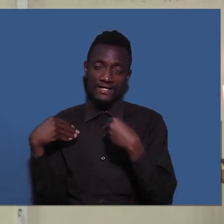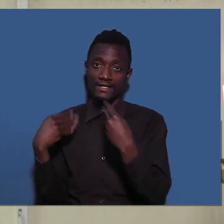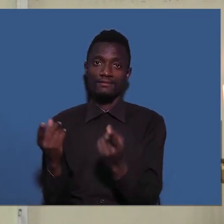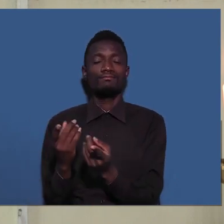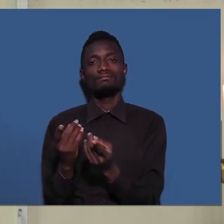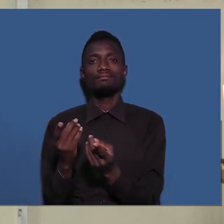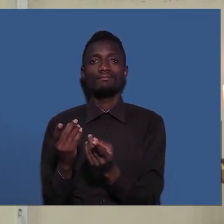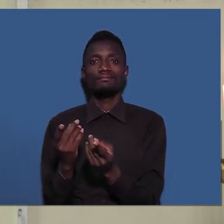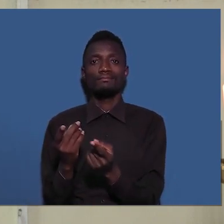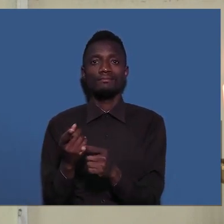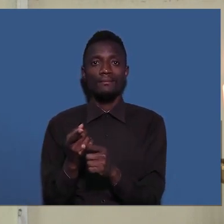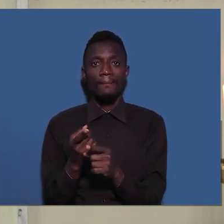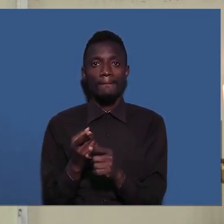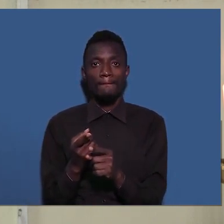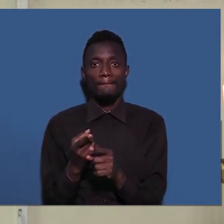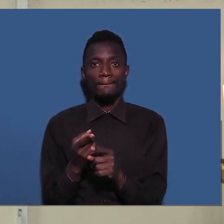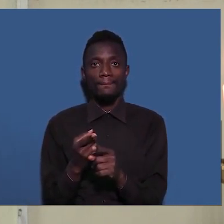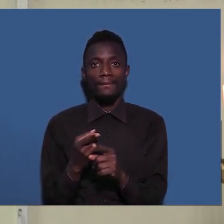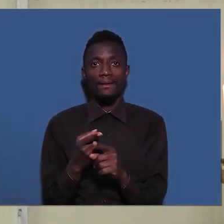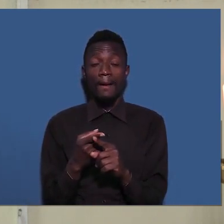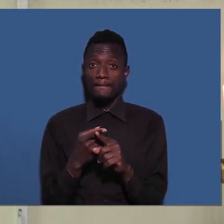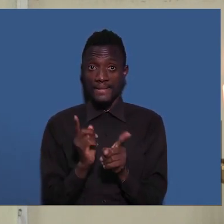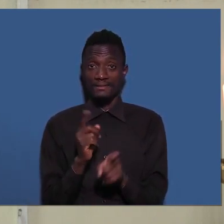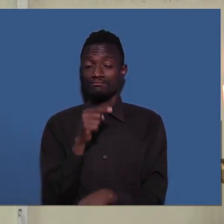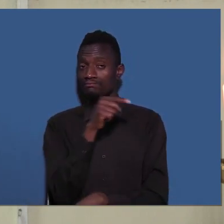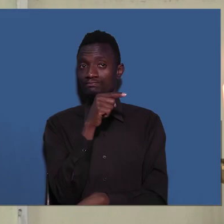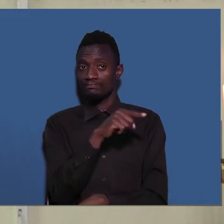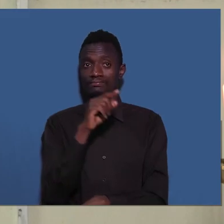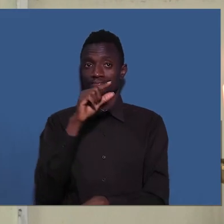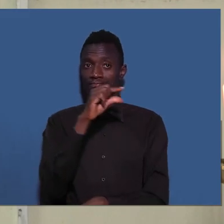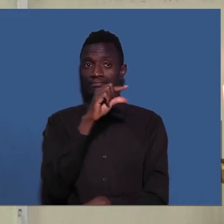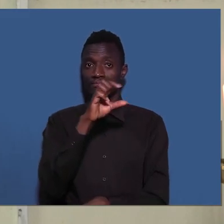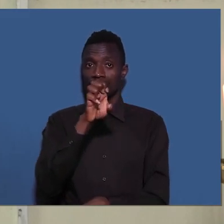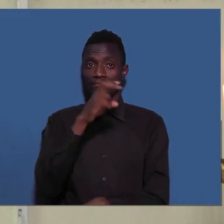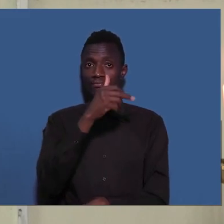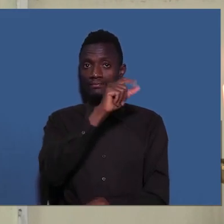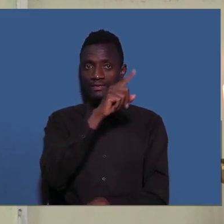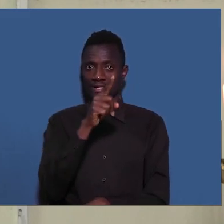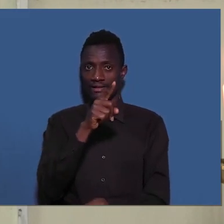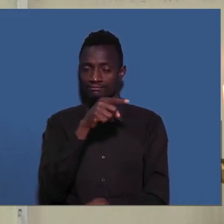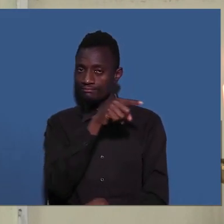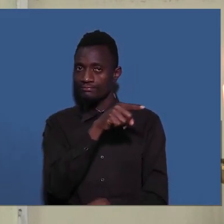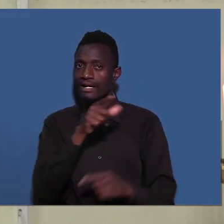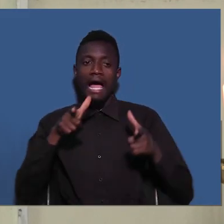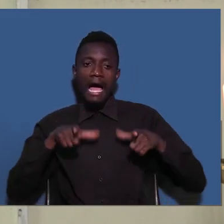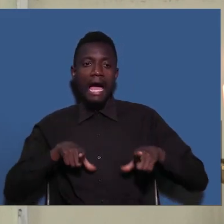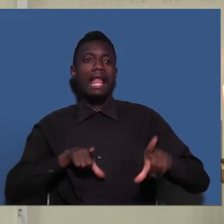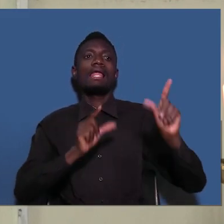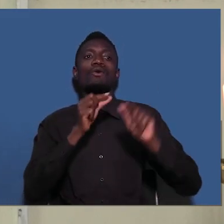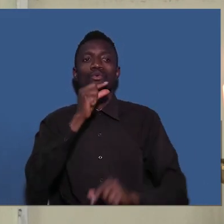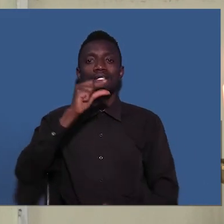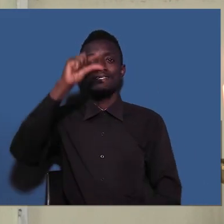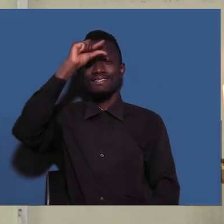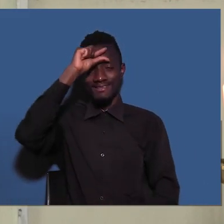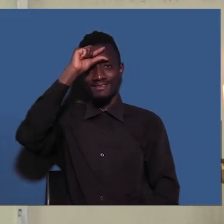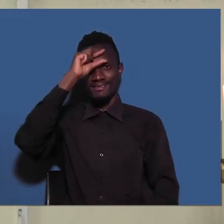Gehazi allowed greed to lead him. And